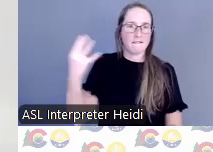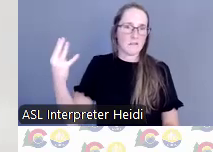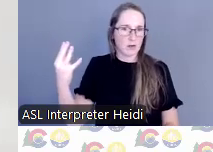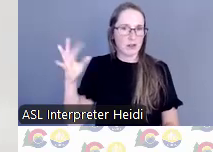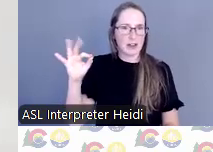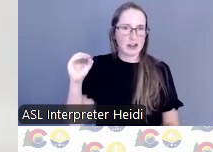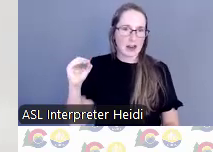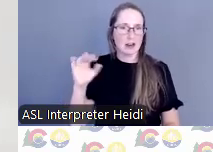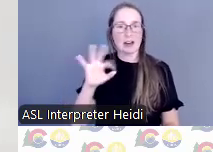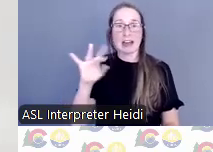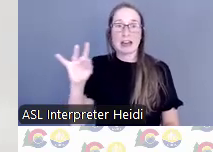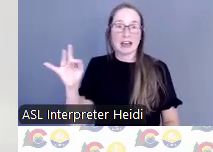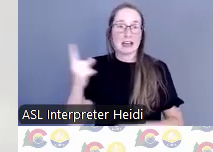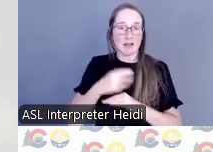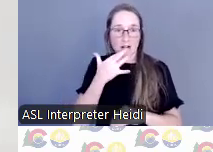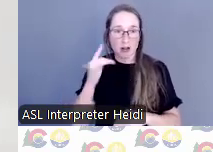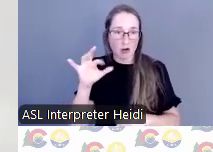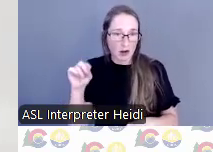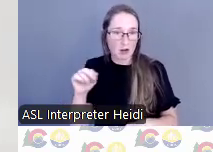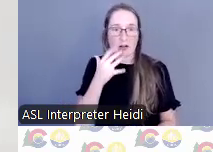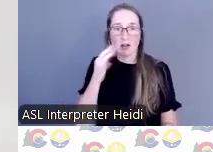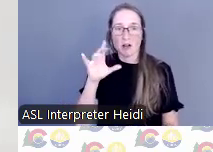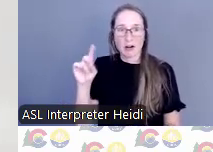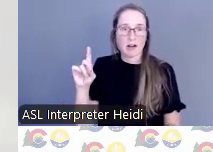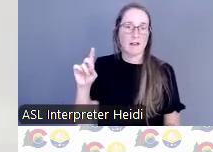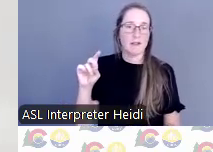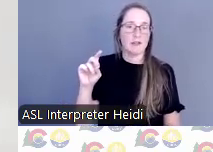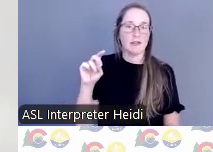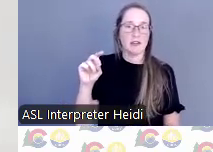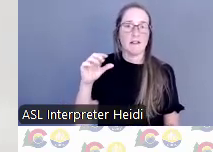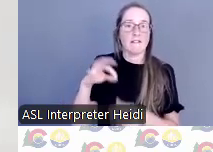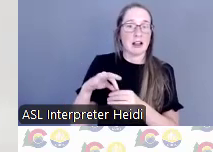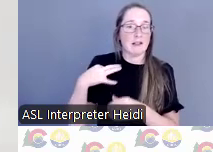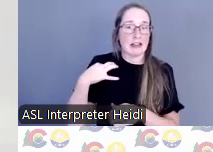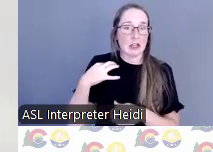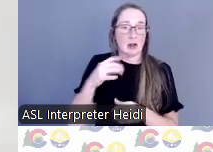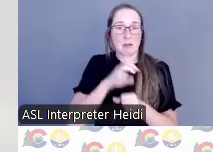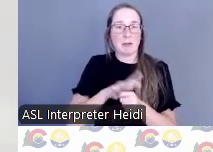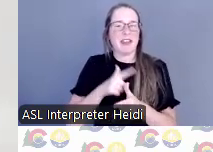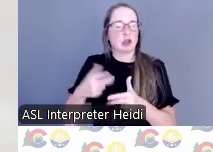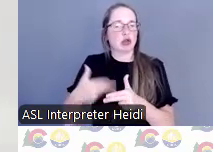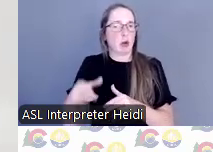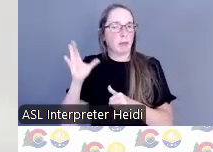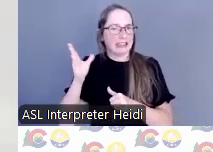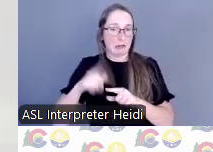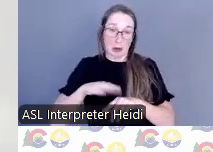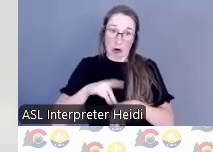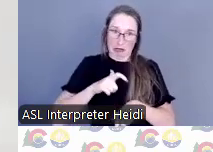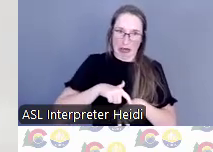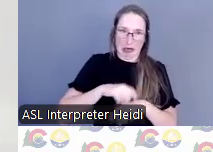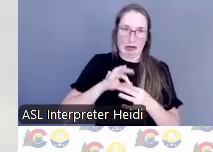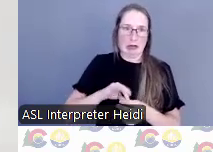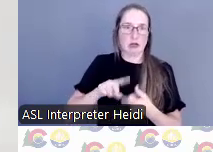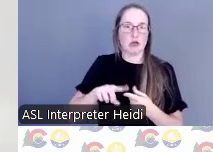988 Colorado involuntary commitments. And depending on time, I will do a short presentation on our crisis